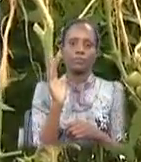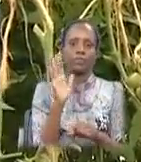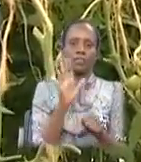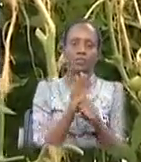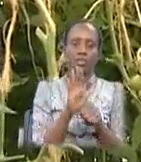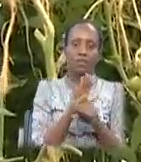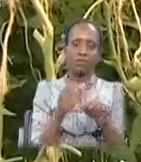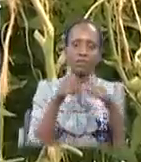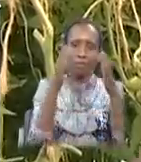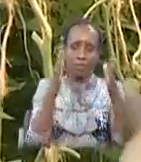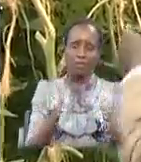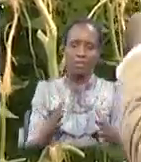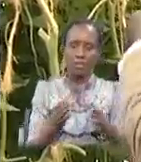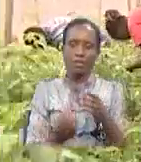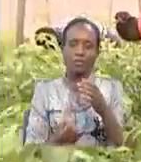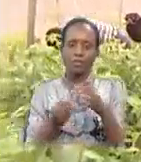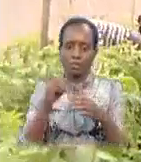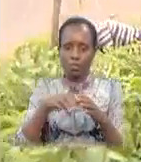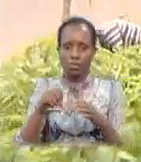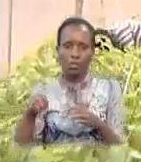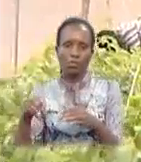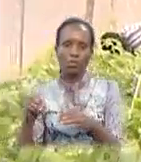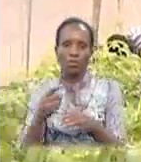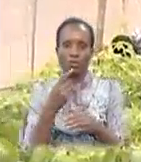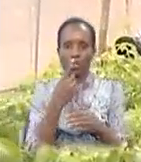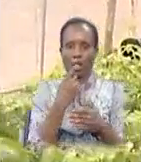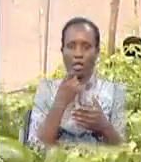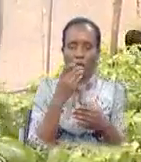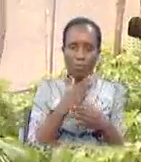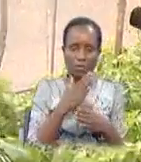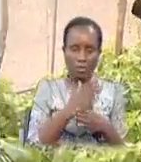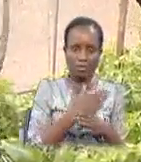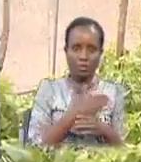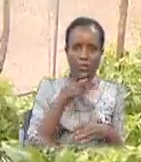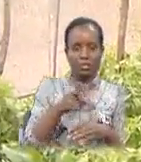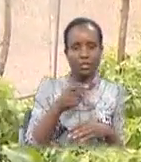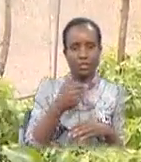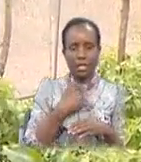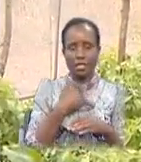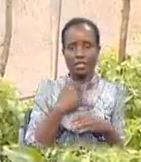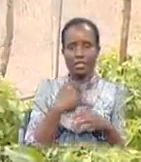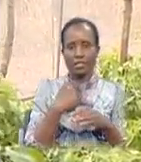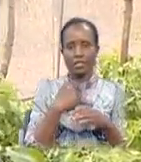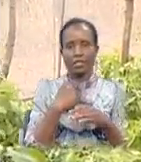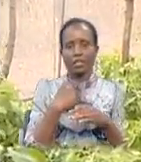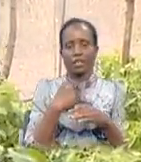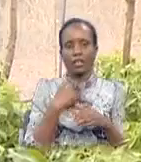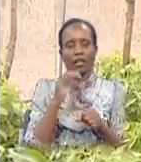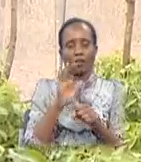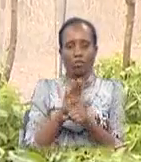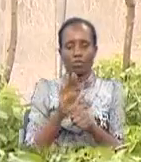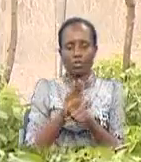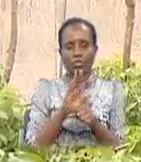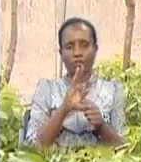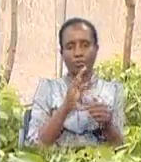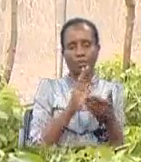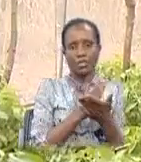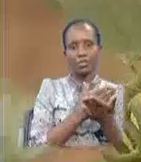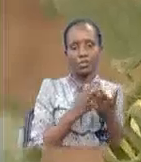Most of the farmers grow tomatoes in these greenhouses. This has a potential yield of tomatoes estimated between